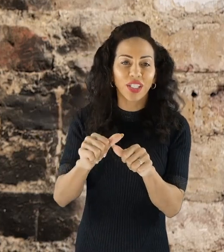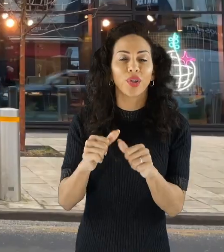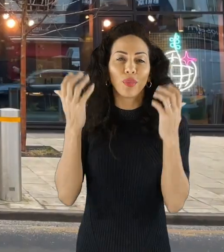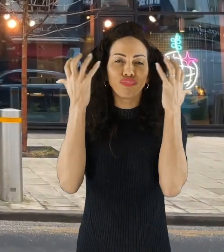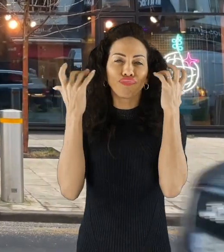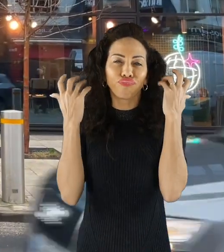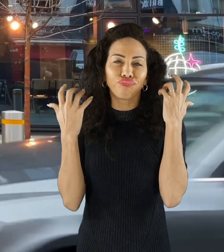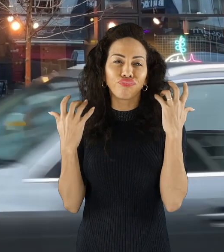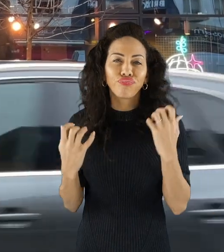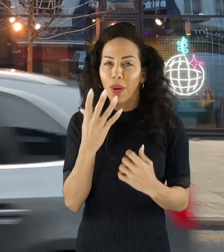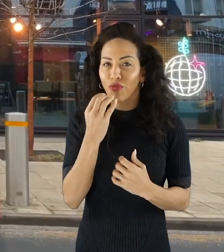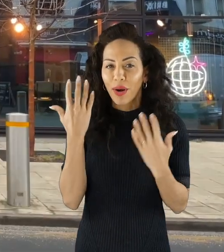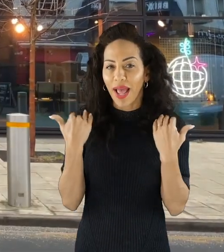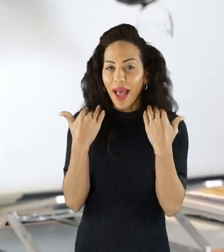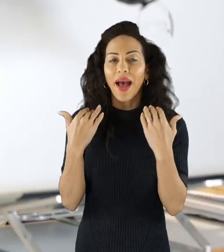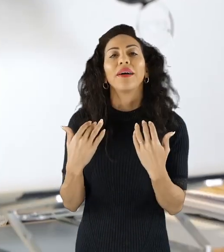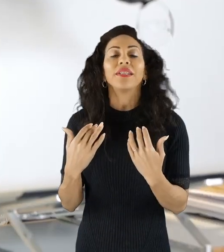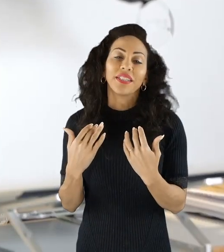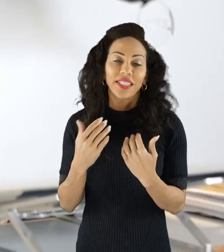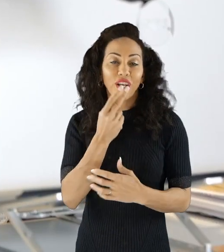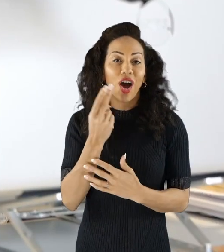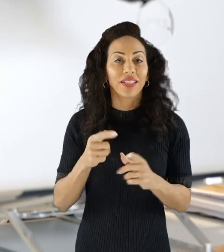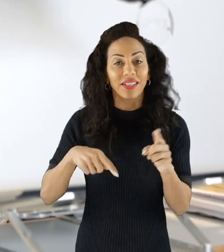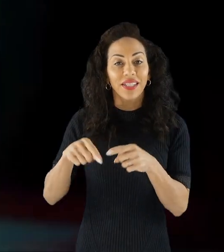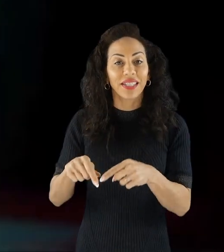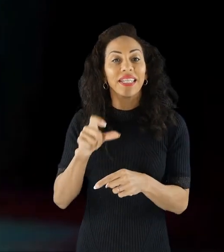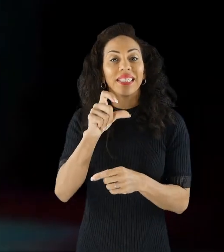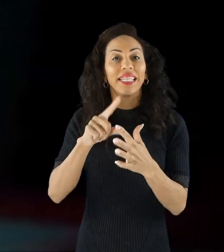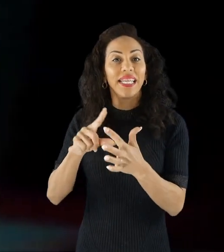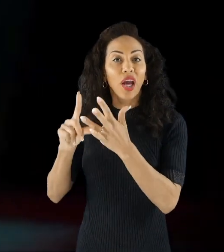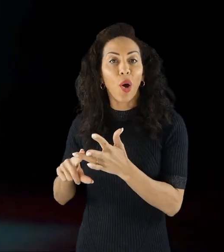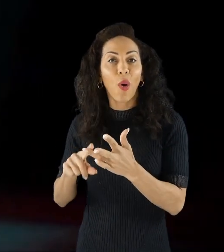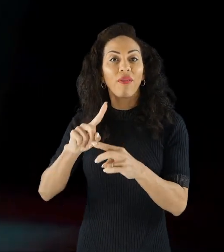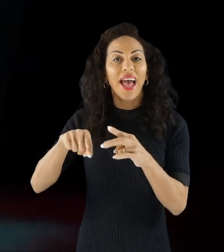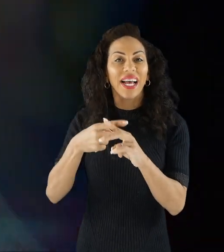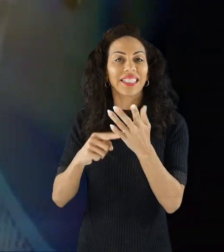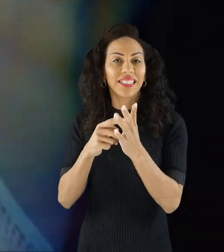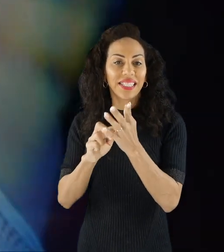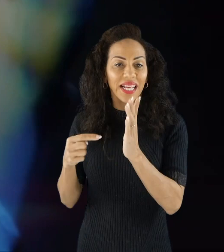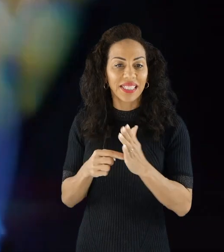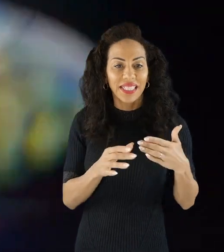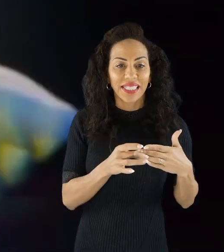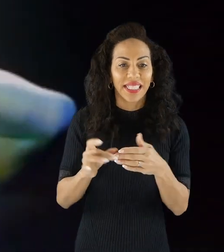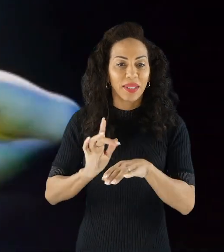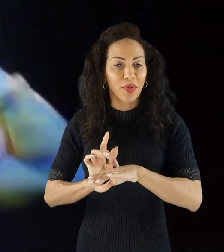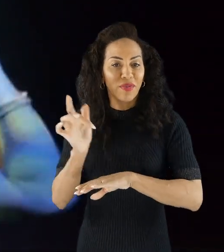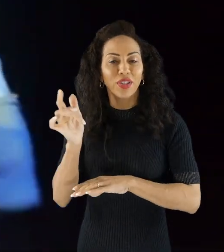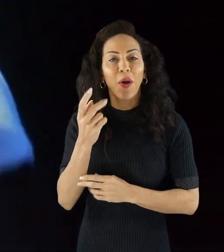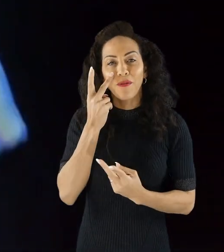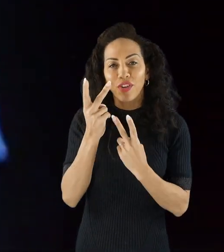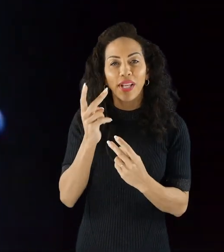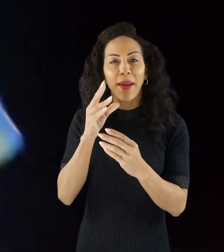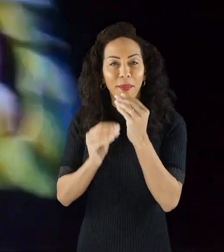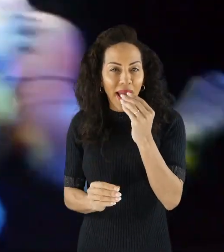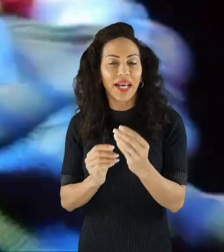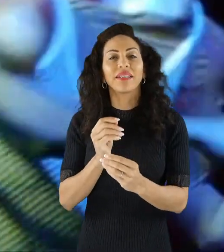hair. She is the artistic director and CEO of Extant, the UK's leading professional performing arts company of visually impaired